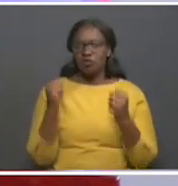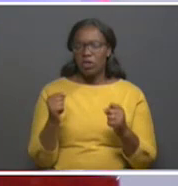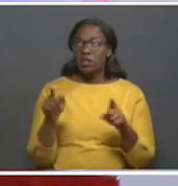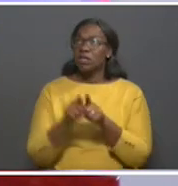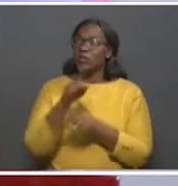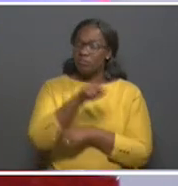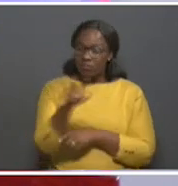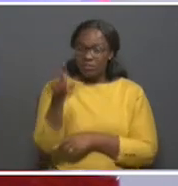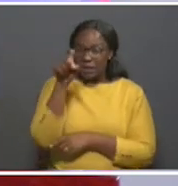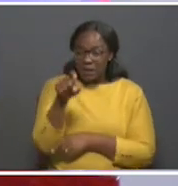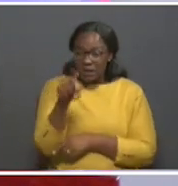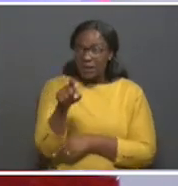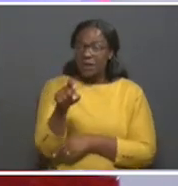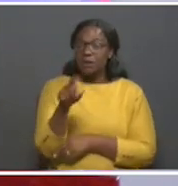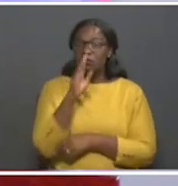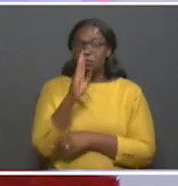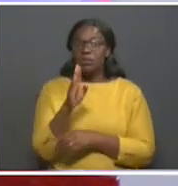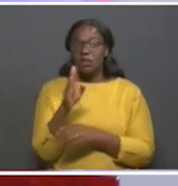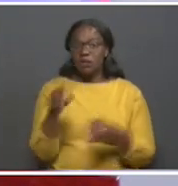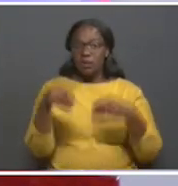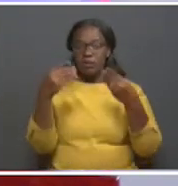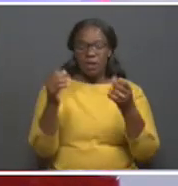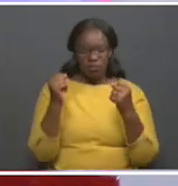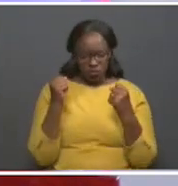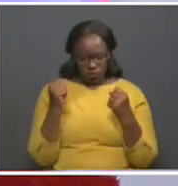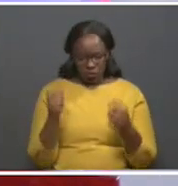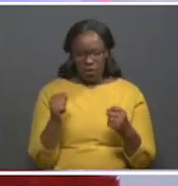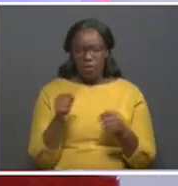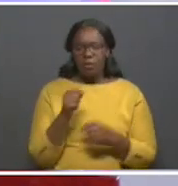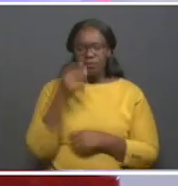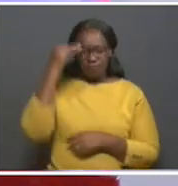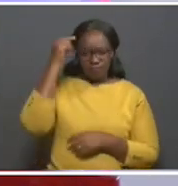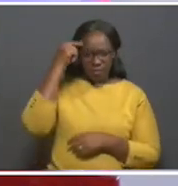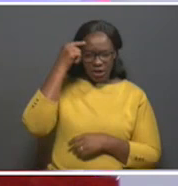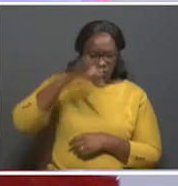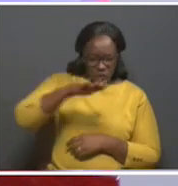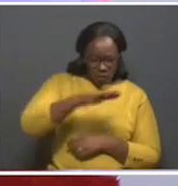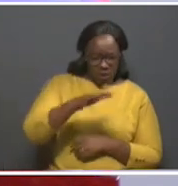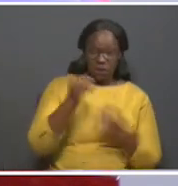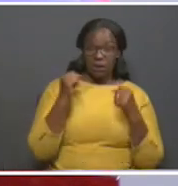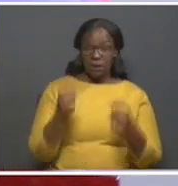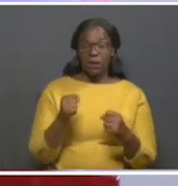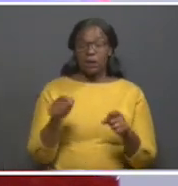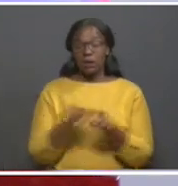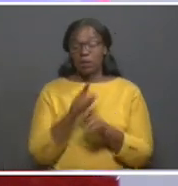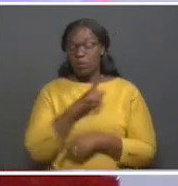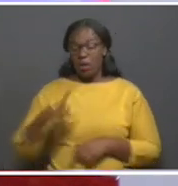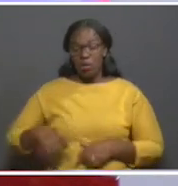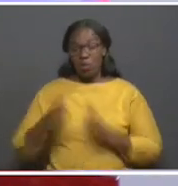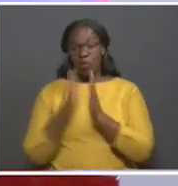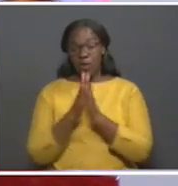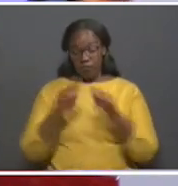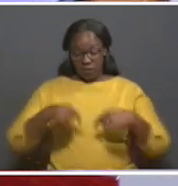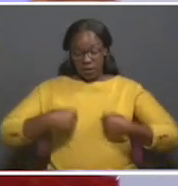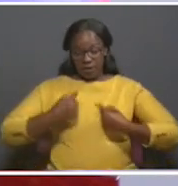need, Lord, they need to be supplied with strength, mental strength in this time. Lord, we pray for